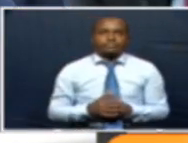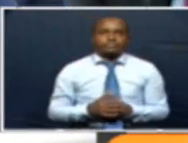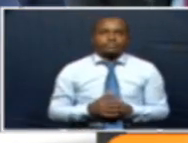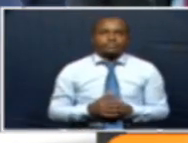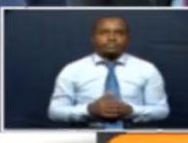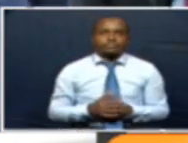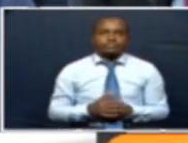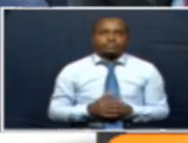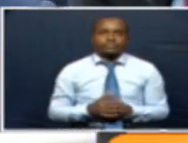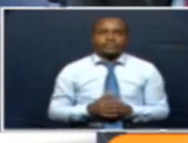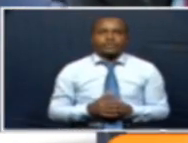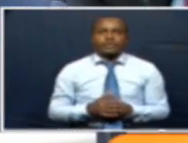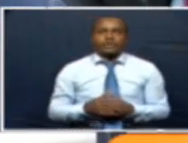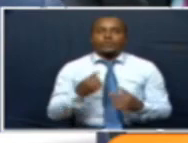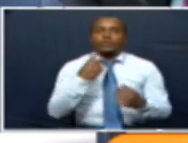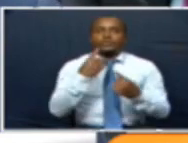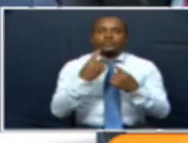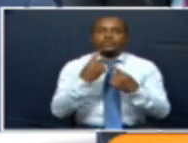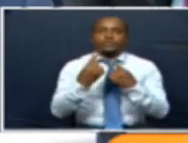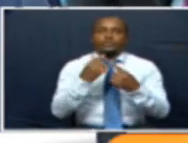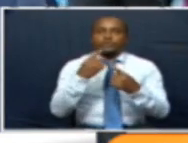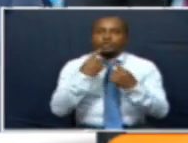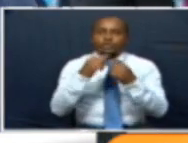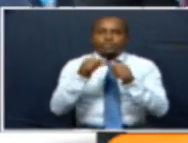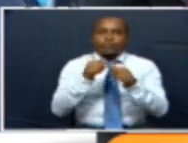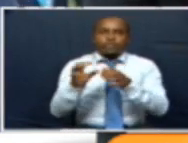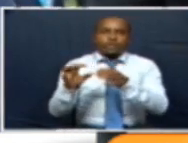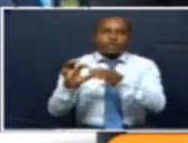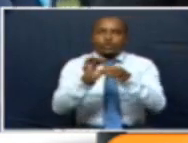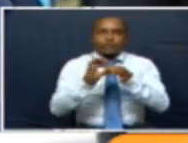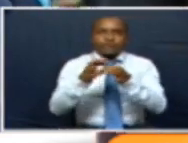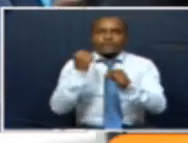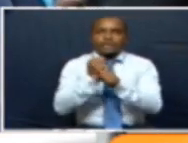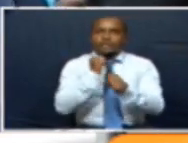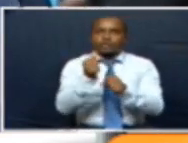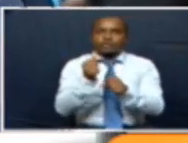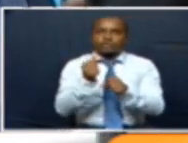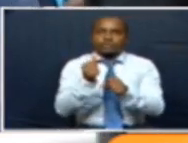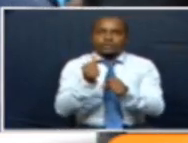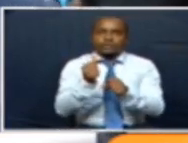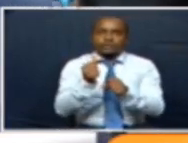Also talking about that the unity does not mean